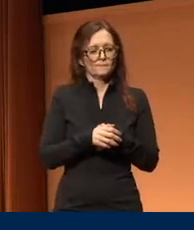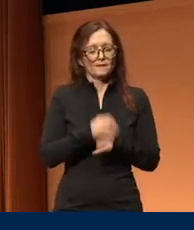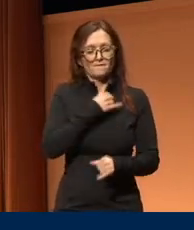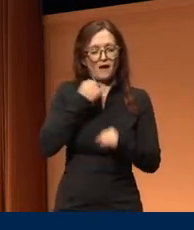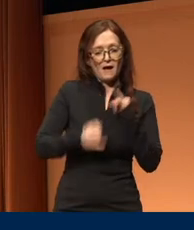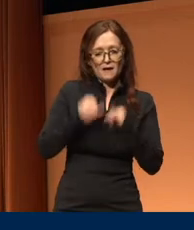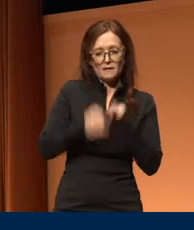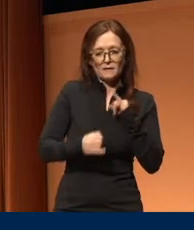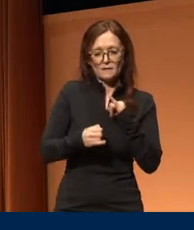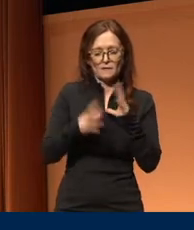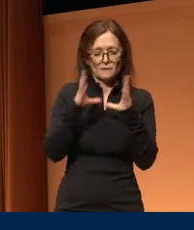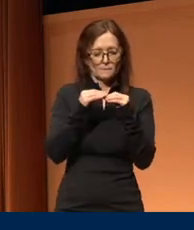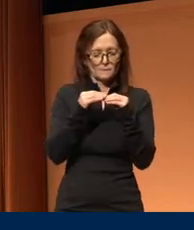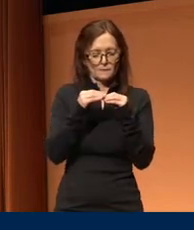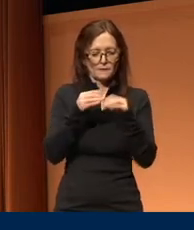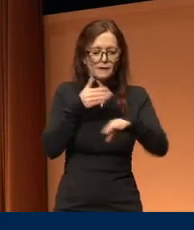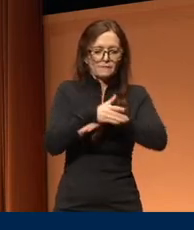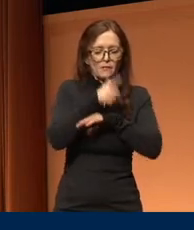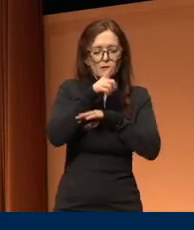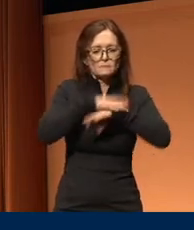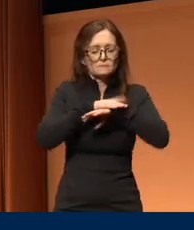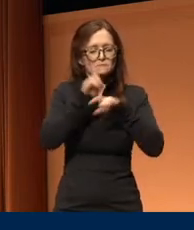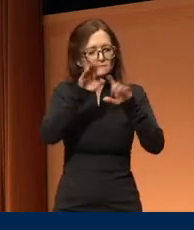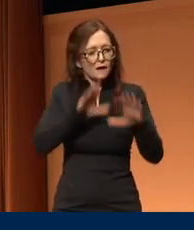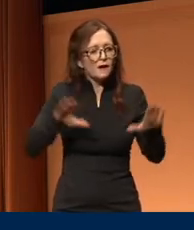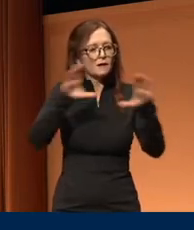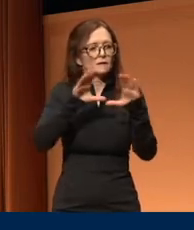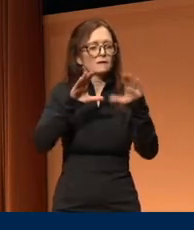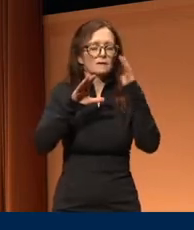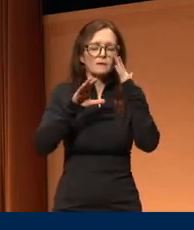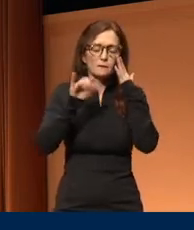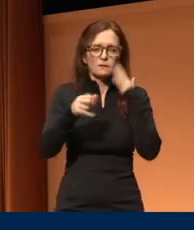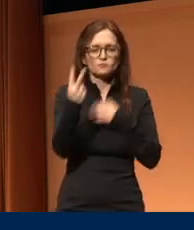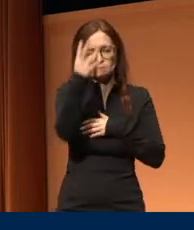Finally, a meeting over lunch on Sunday with one particularly vocal